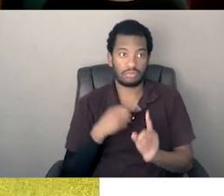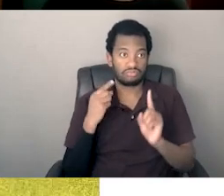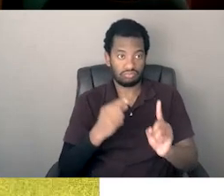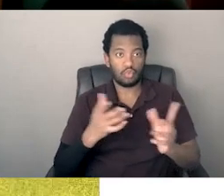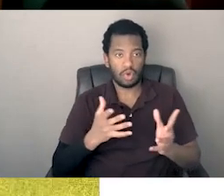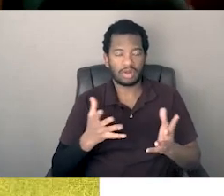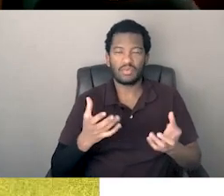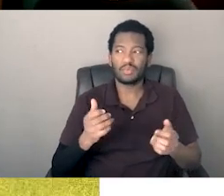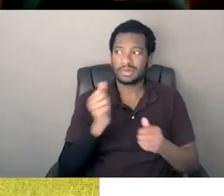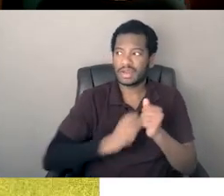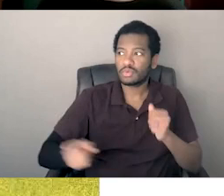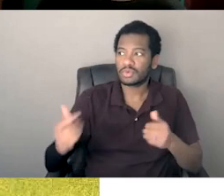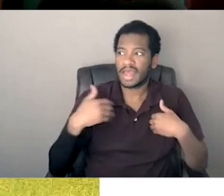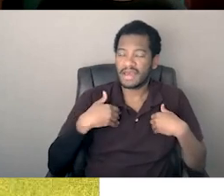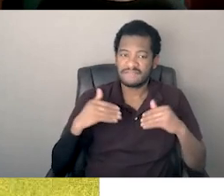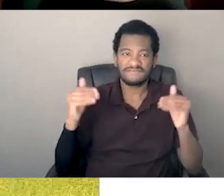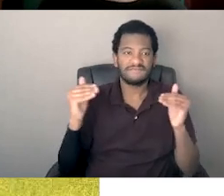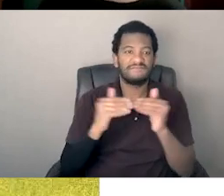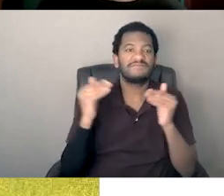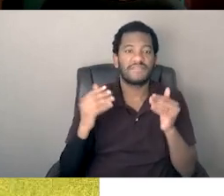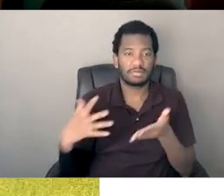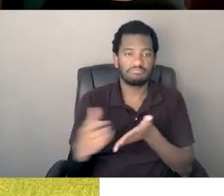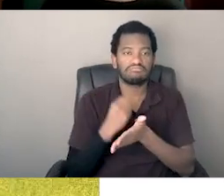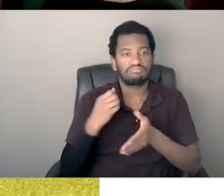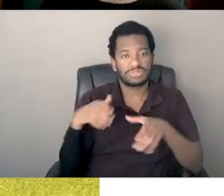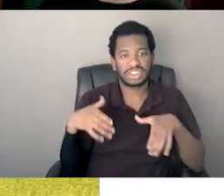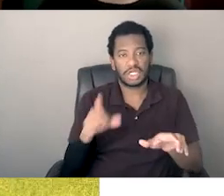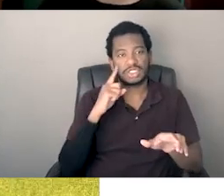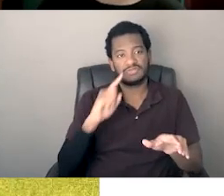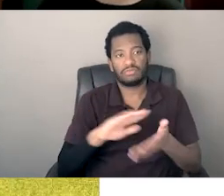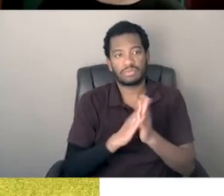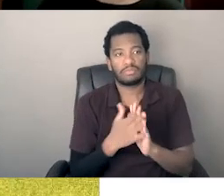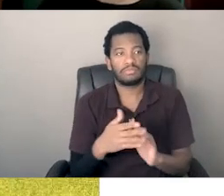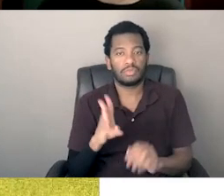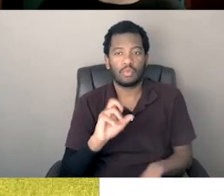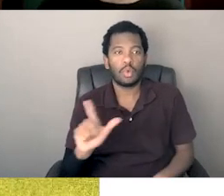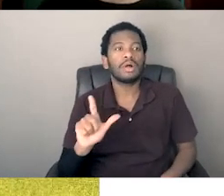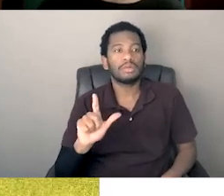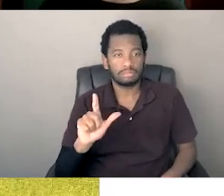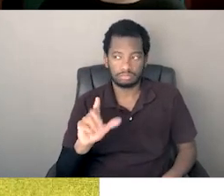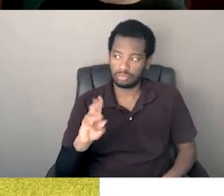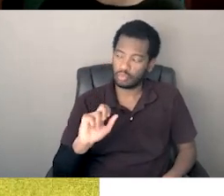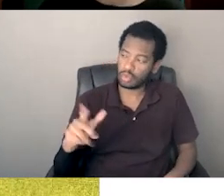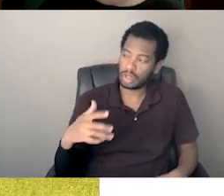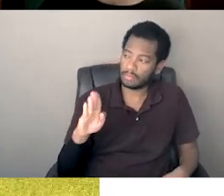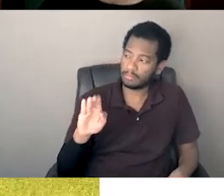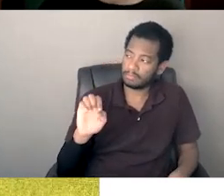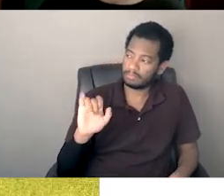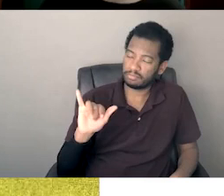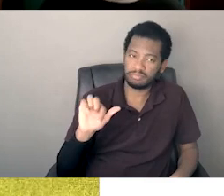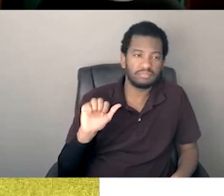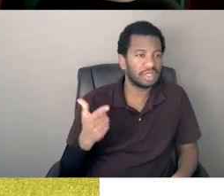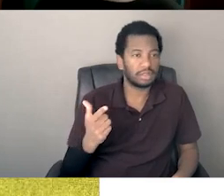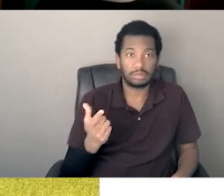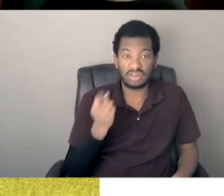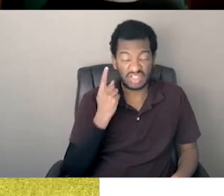But there is not a fair shot right now in the world today. And you can see it everywhere. You can see it